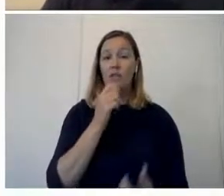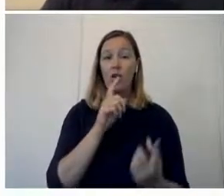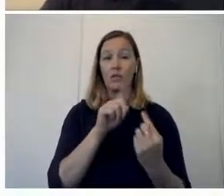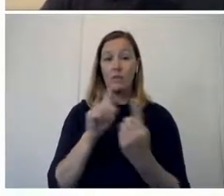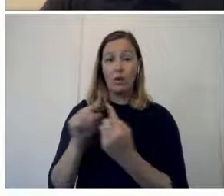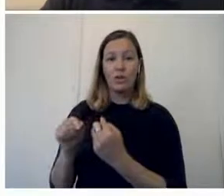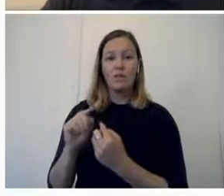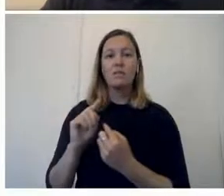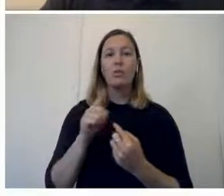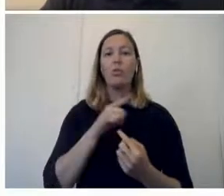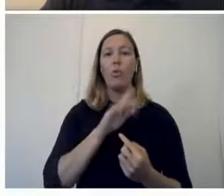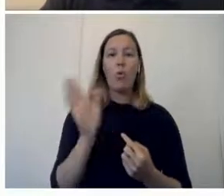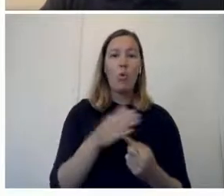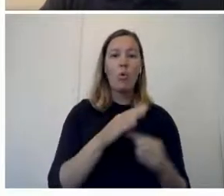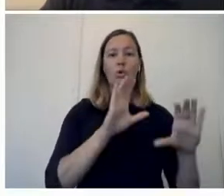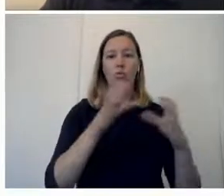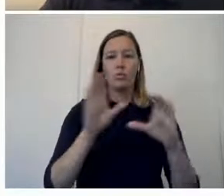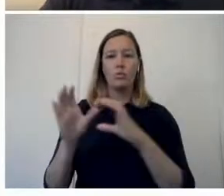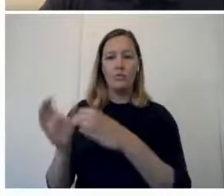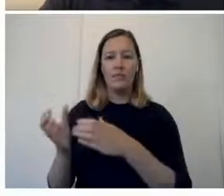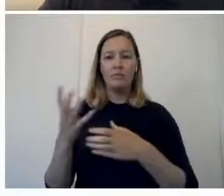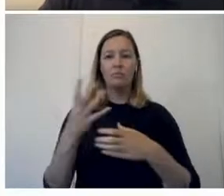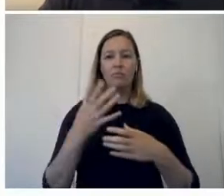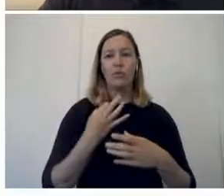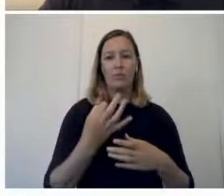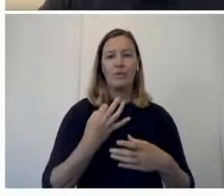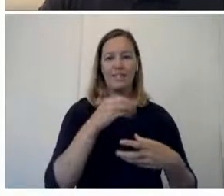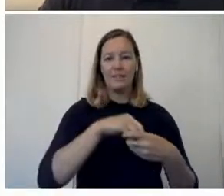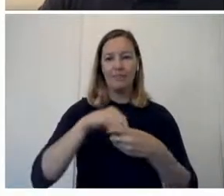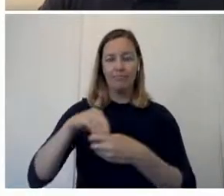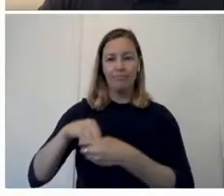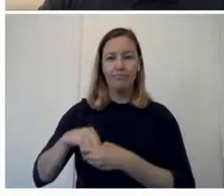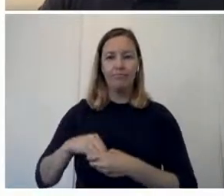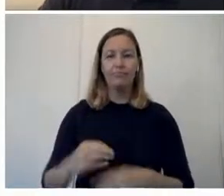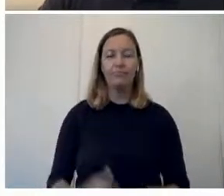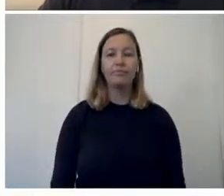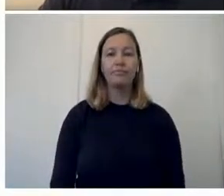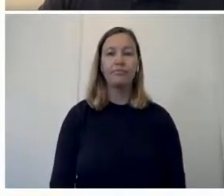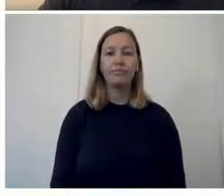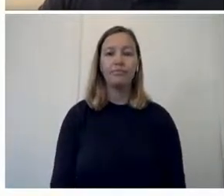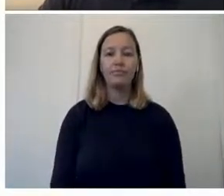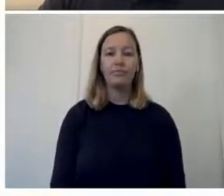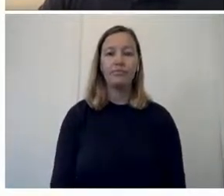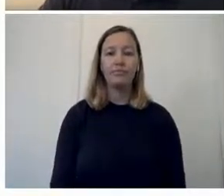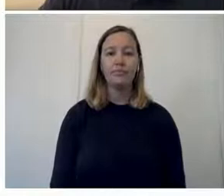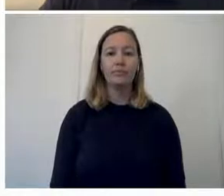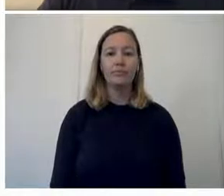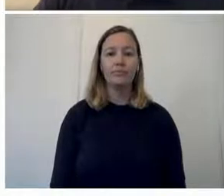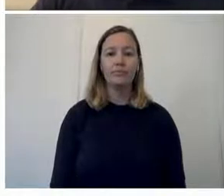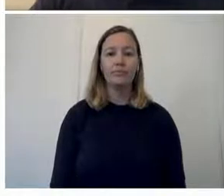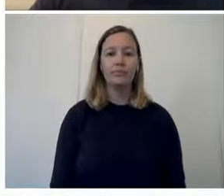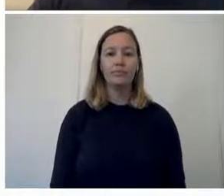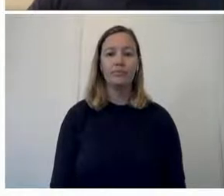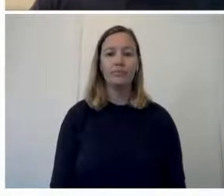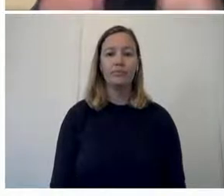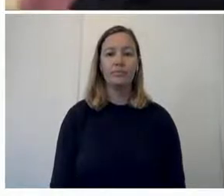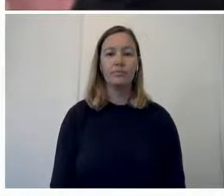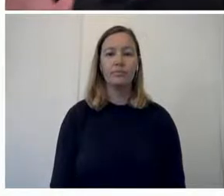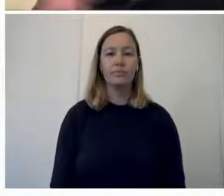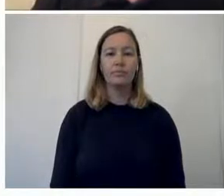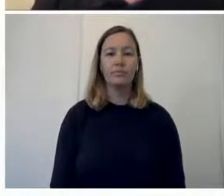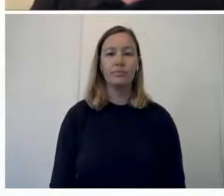of those groups with some degree of confidence. So the headline here